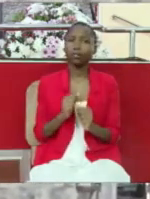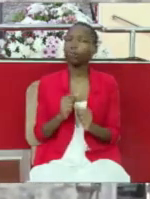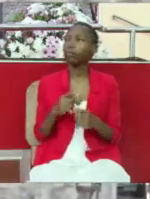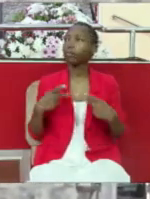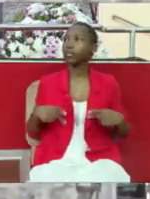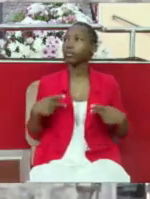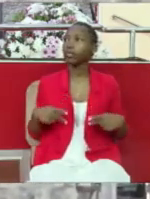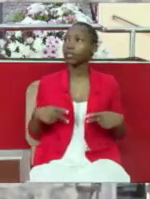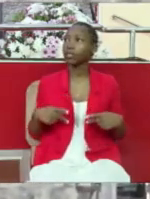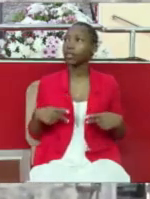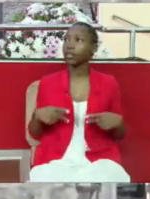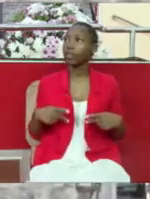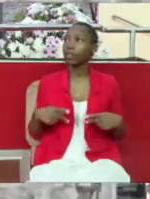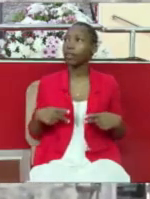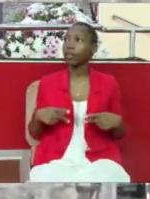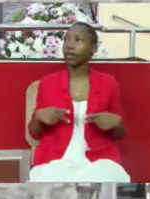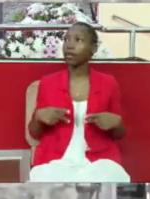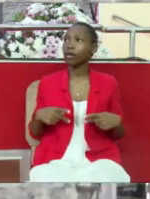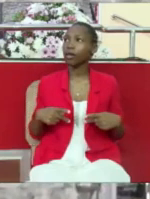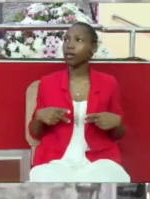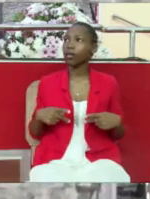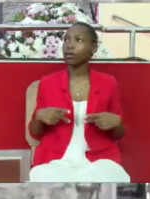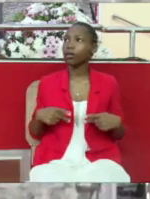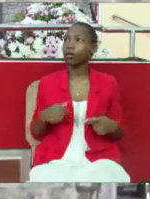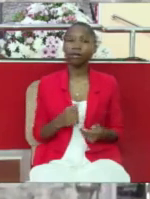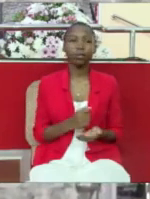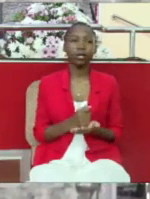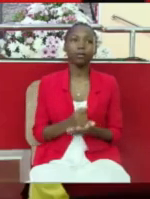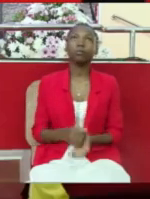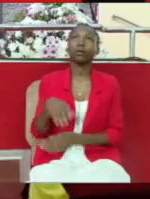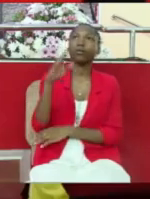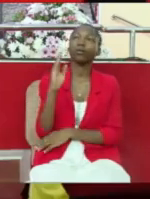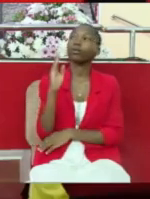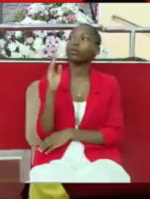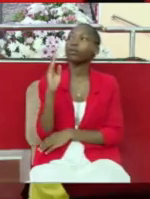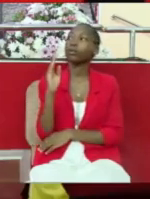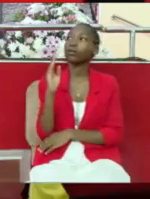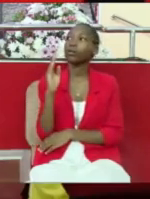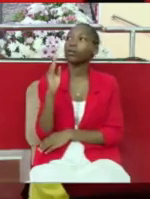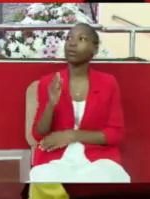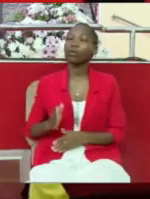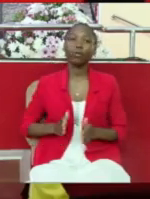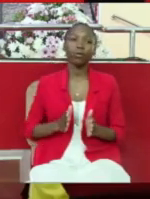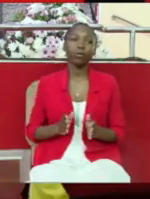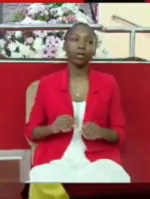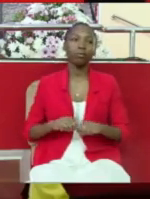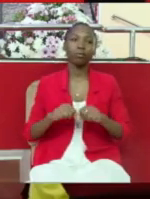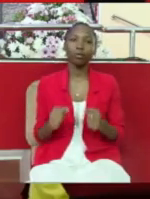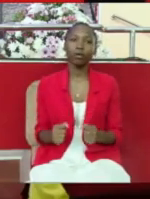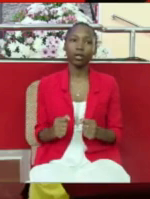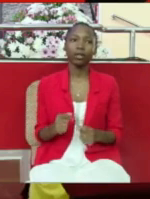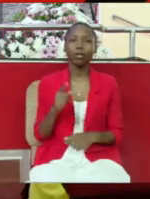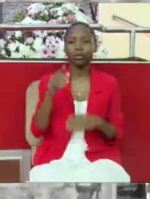amefunzwa vizuri, can become dependable to the Lord. Atakuwa mtu wa kutegemea. May your will be broken. May we become a donkey for